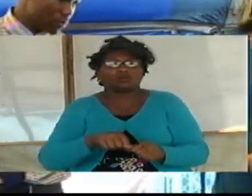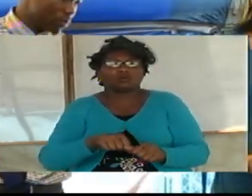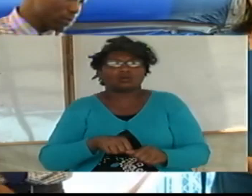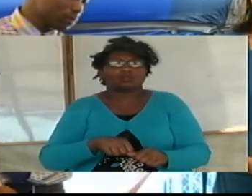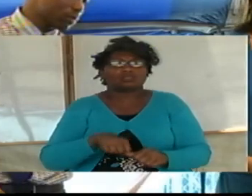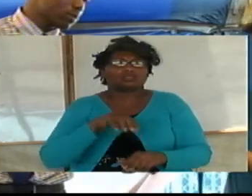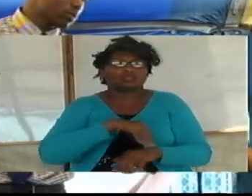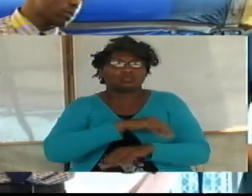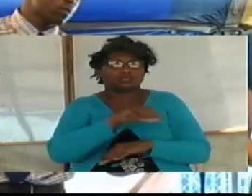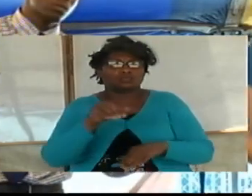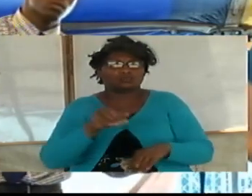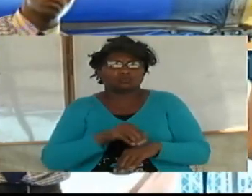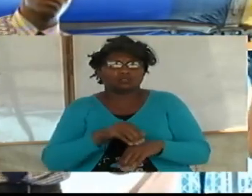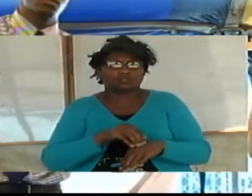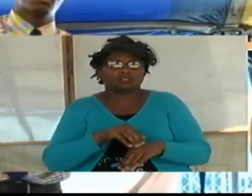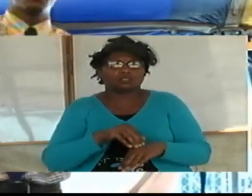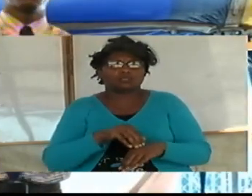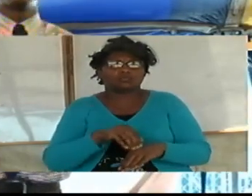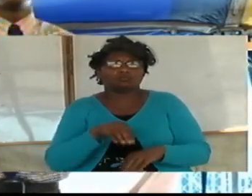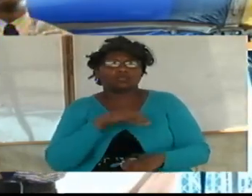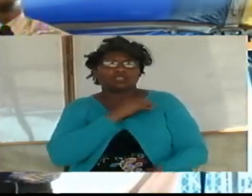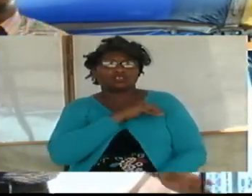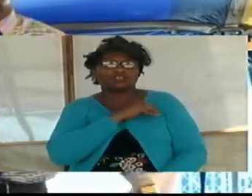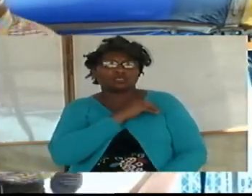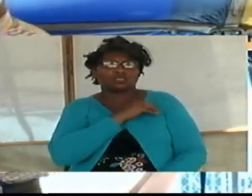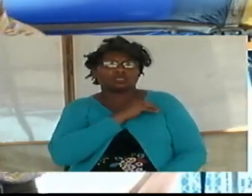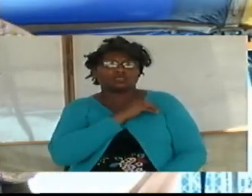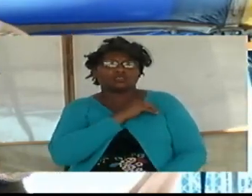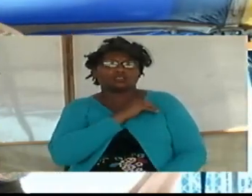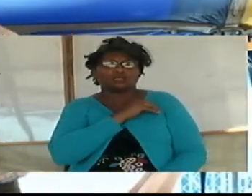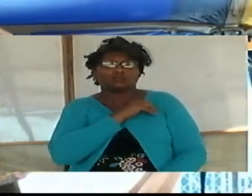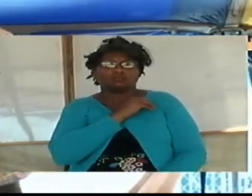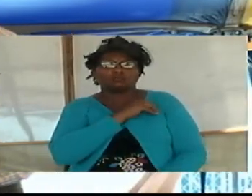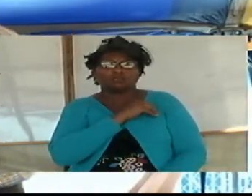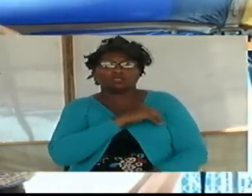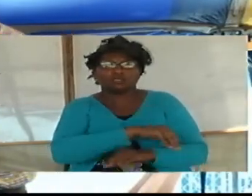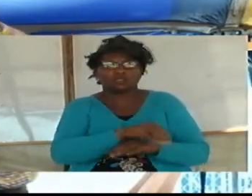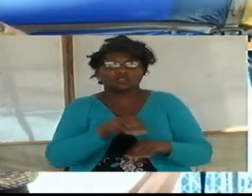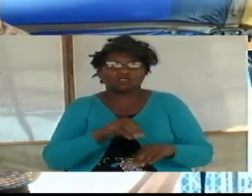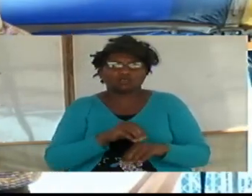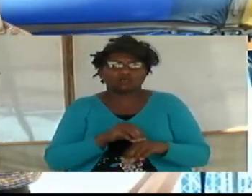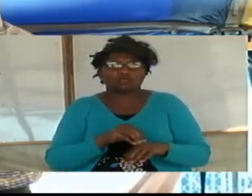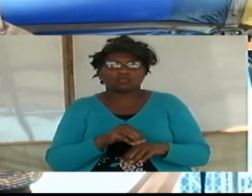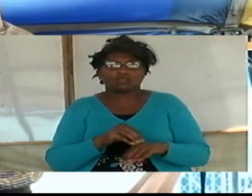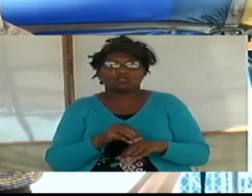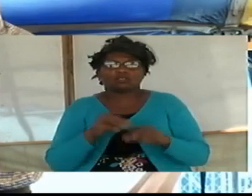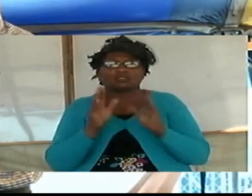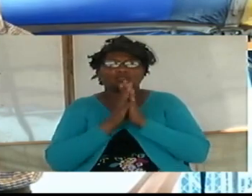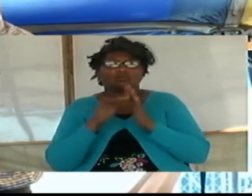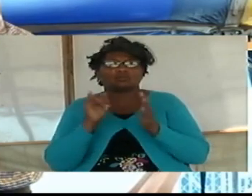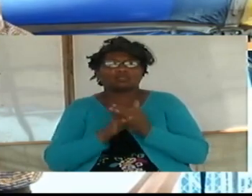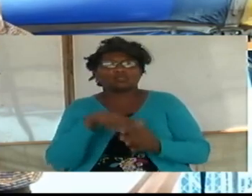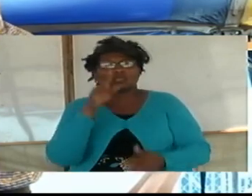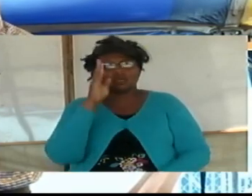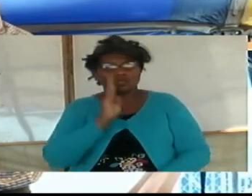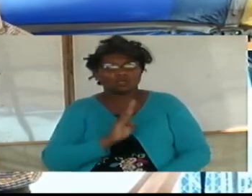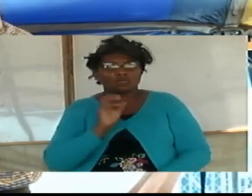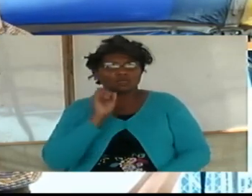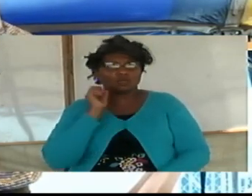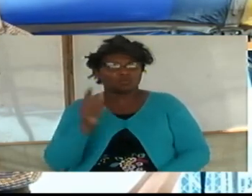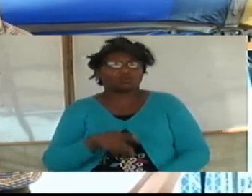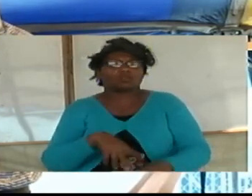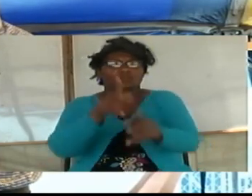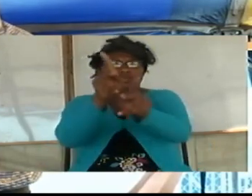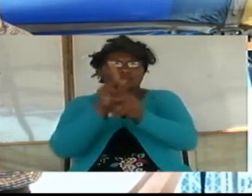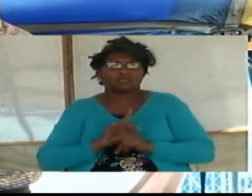out to service today, what I want us to pray, I want us to pray and ask God that he will keep us in the house.